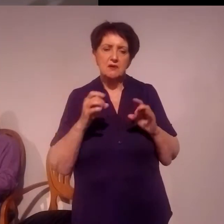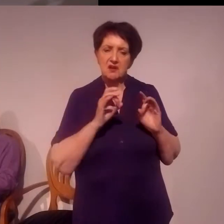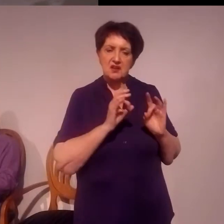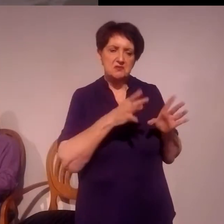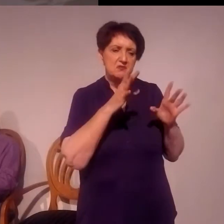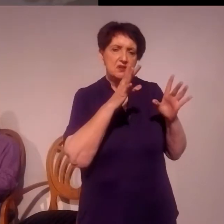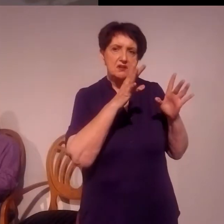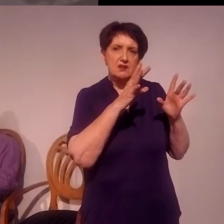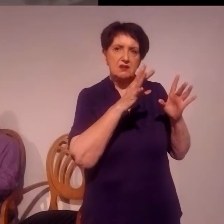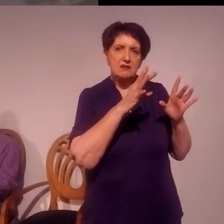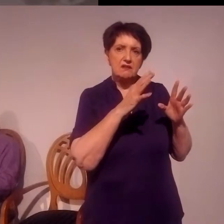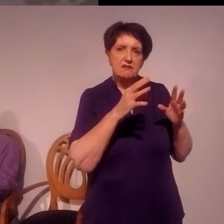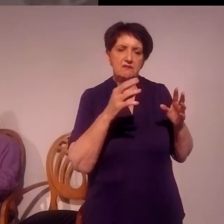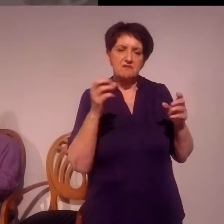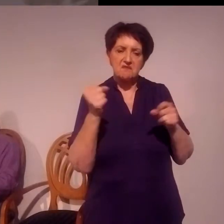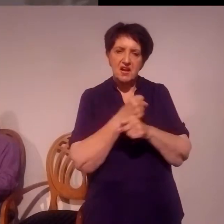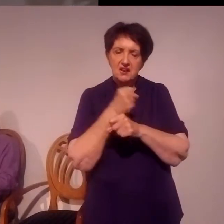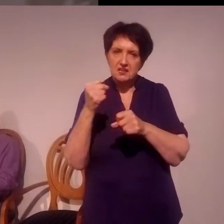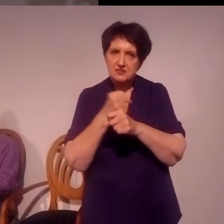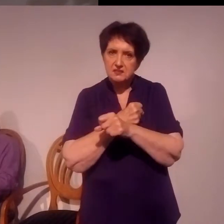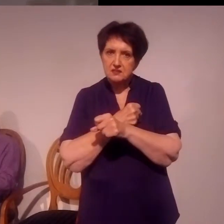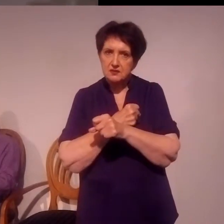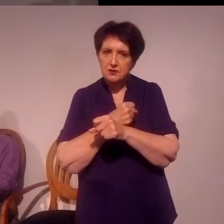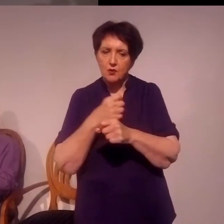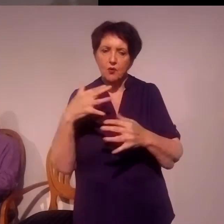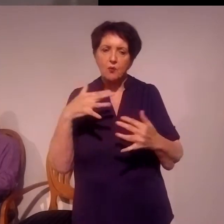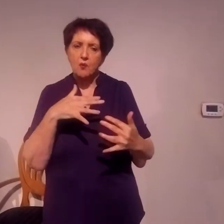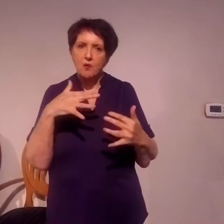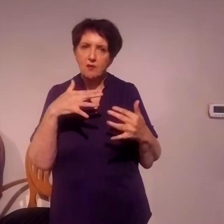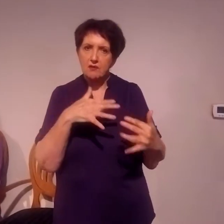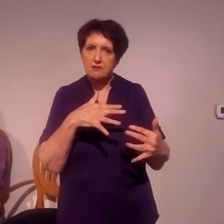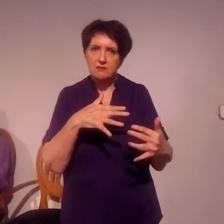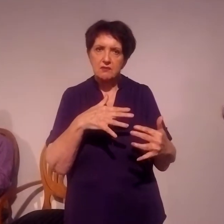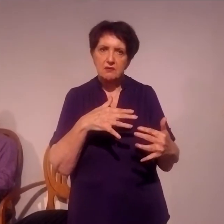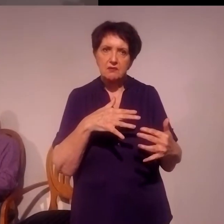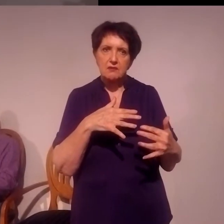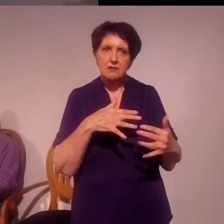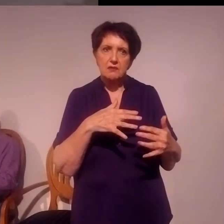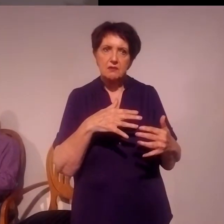hatred, violence, or war.